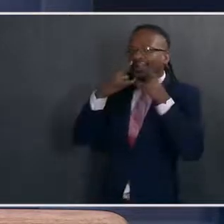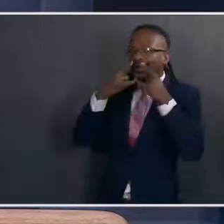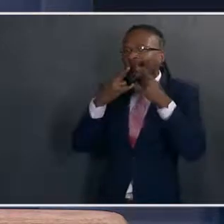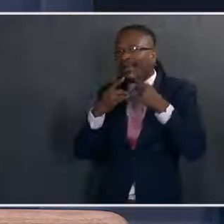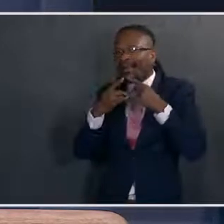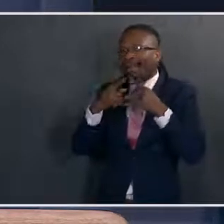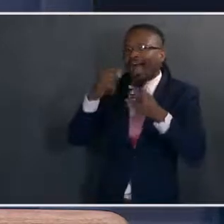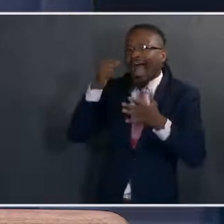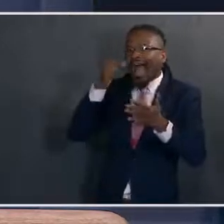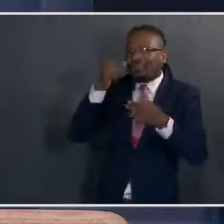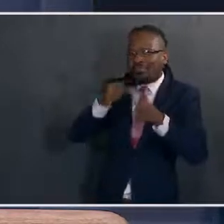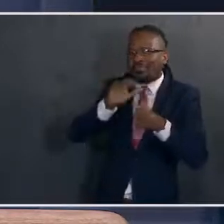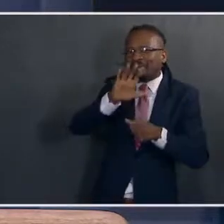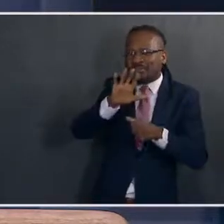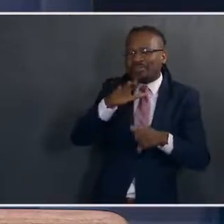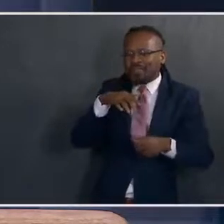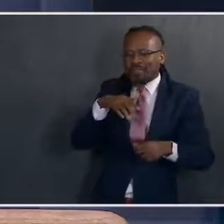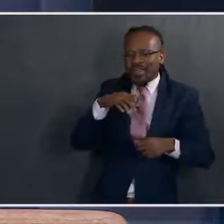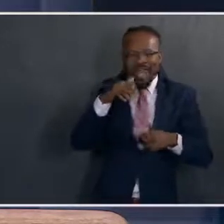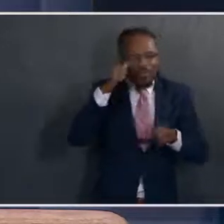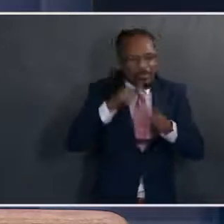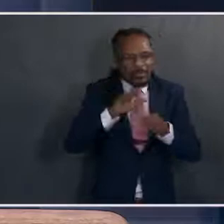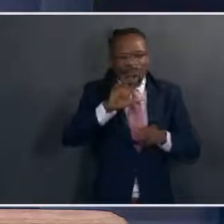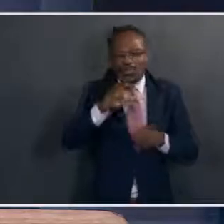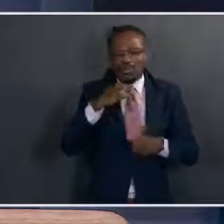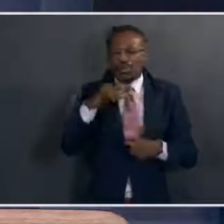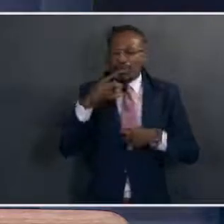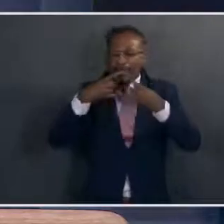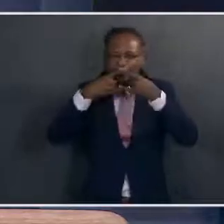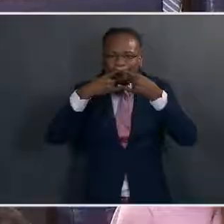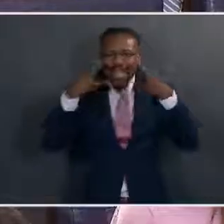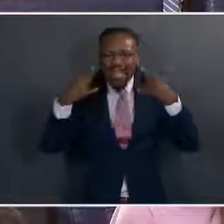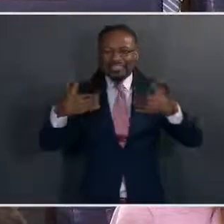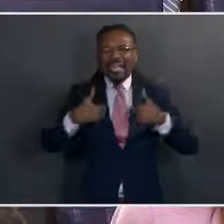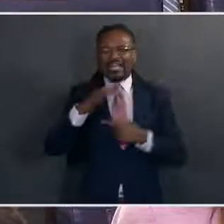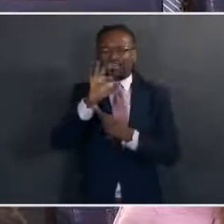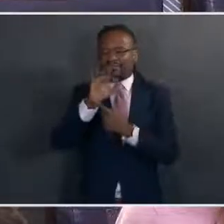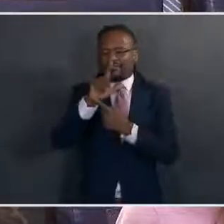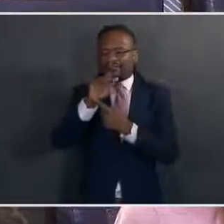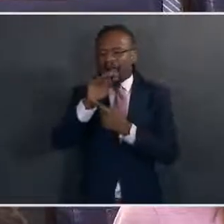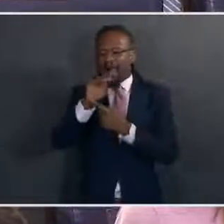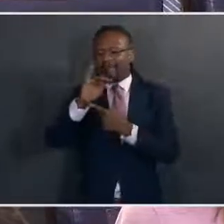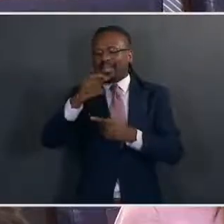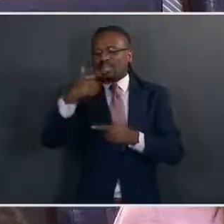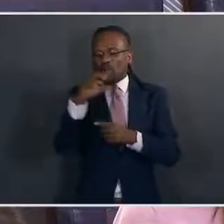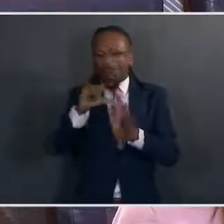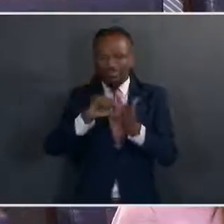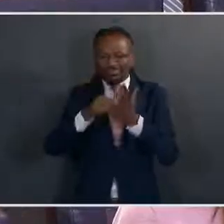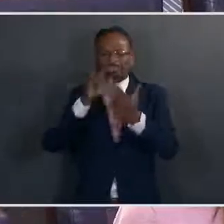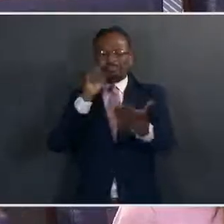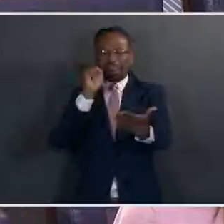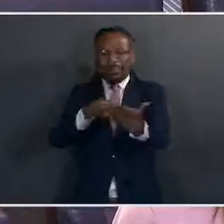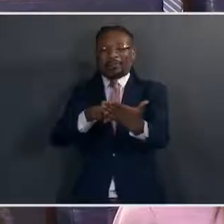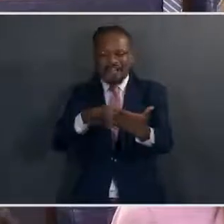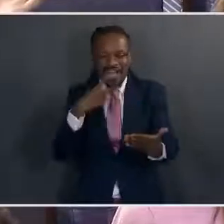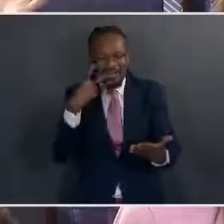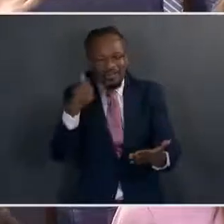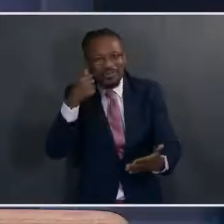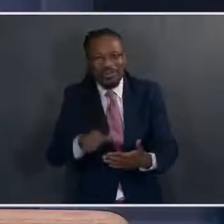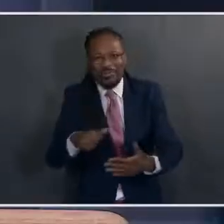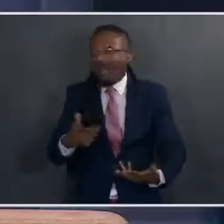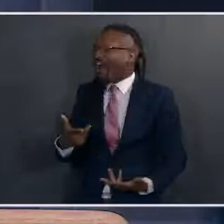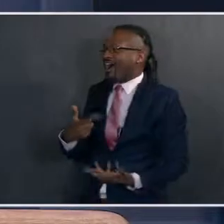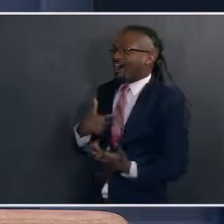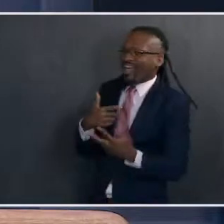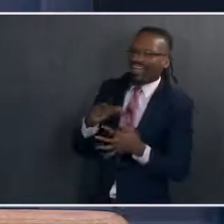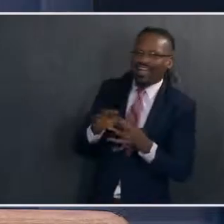out. It has flamingos on it, in case anyone's wondering. I'm the flamingo guy. I know. Uh-oh. Sorry about that.